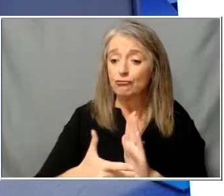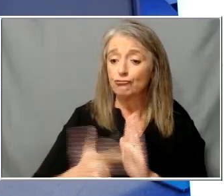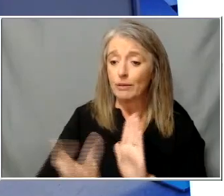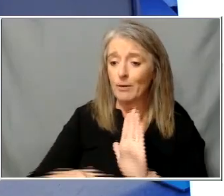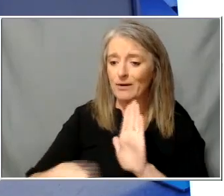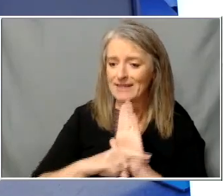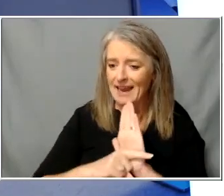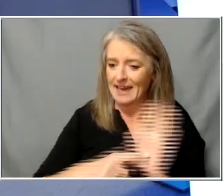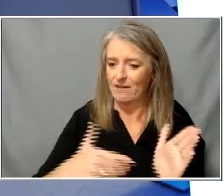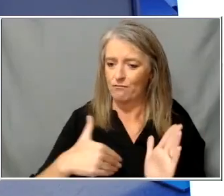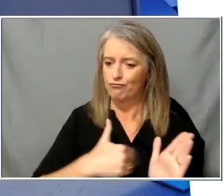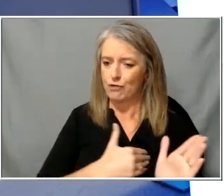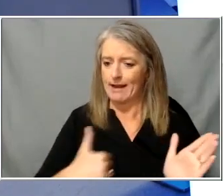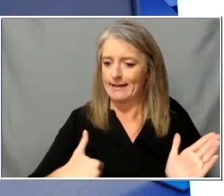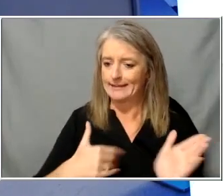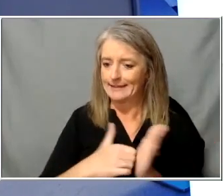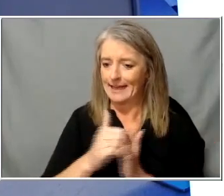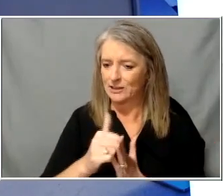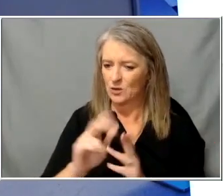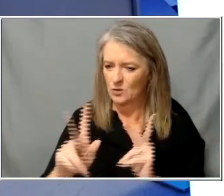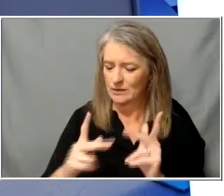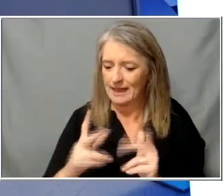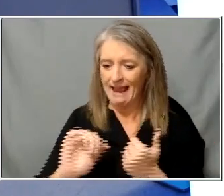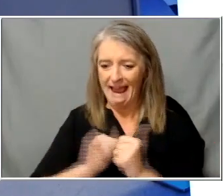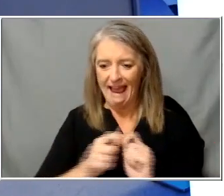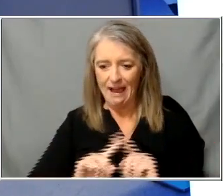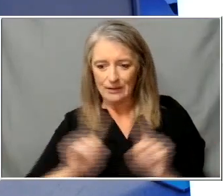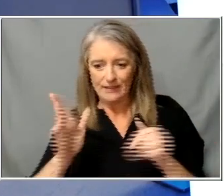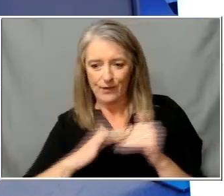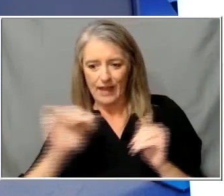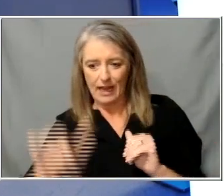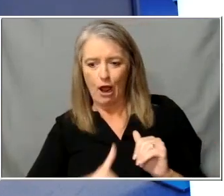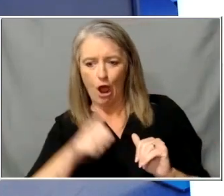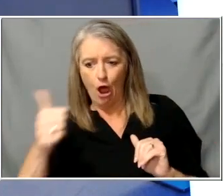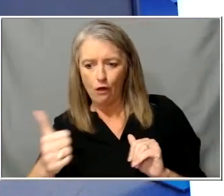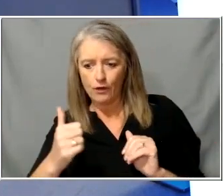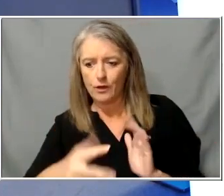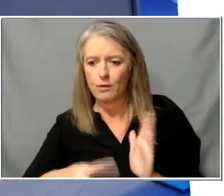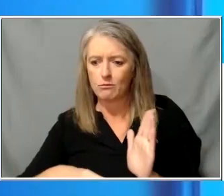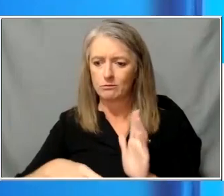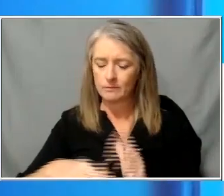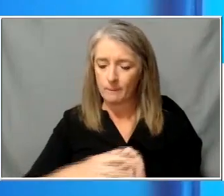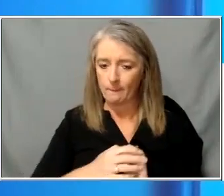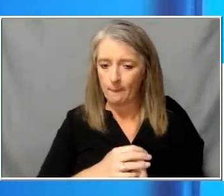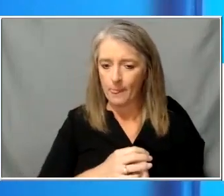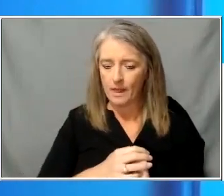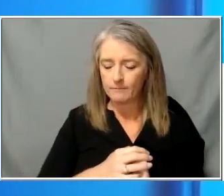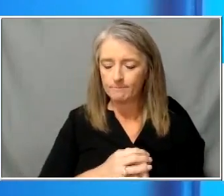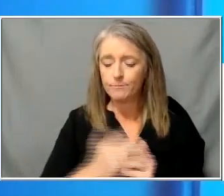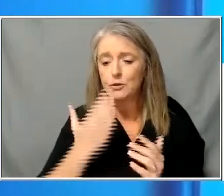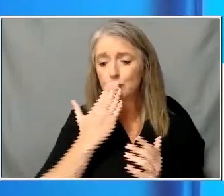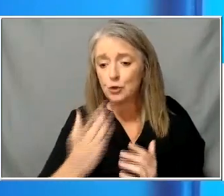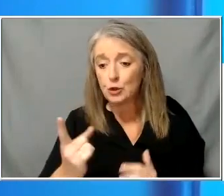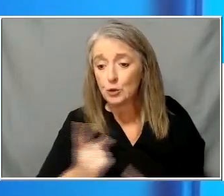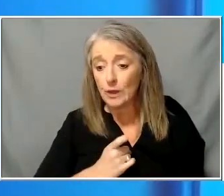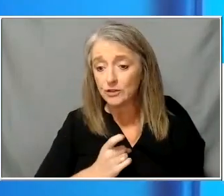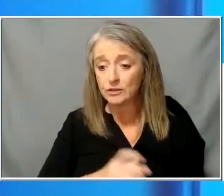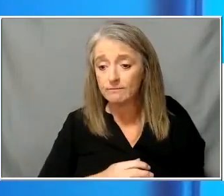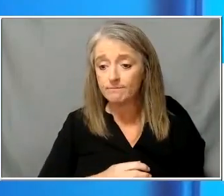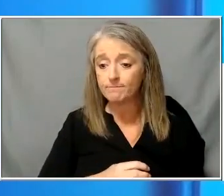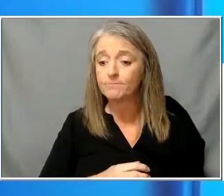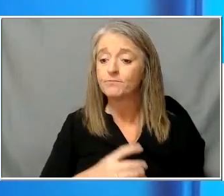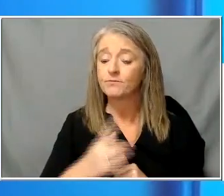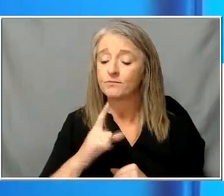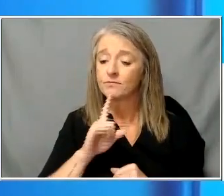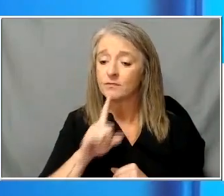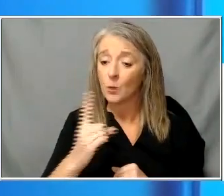does that differ from the other types of breast cancers that we hear about, like HER2-negative? So it's a great question. We always say that there isn't